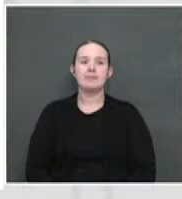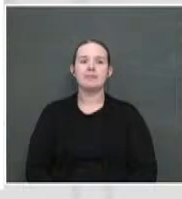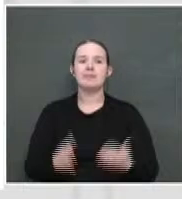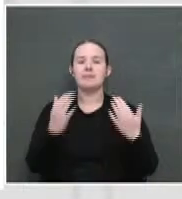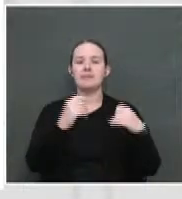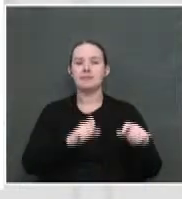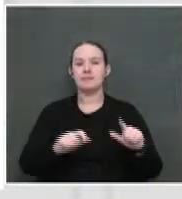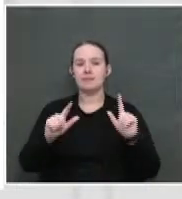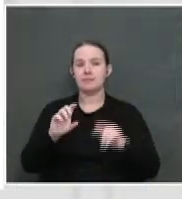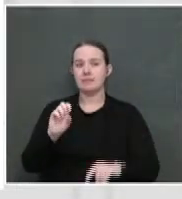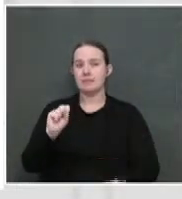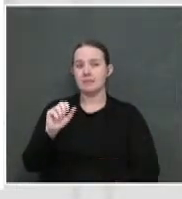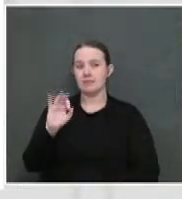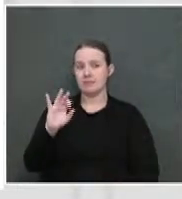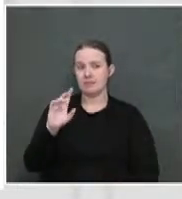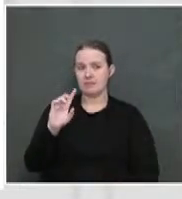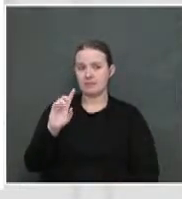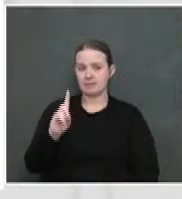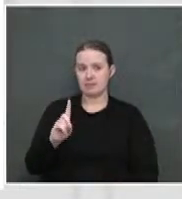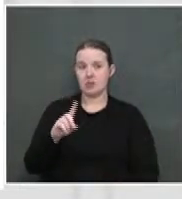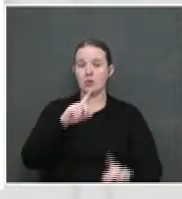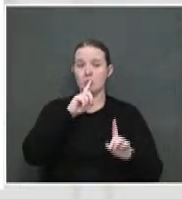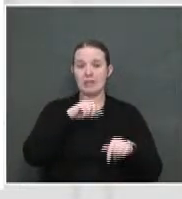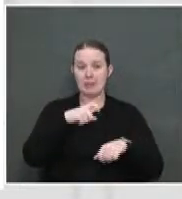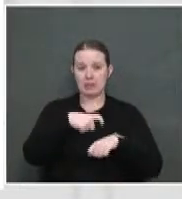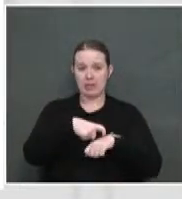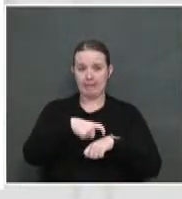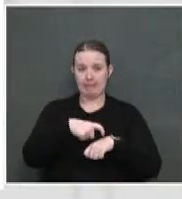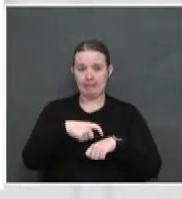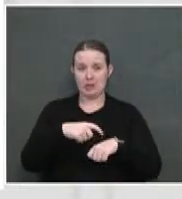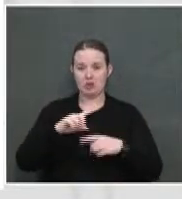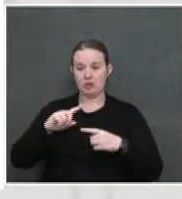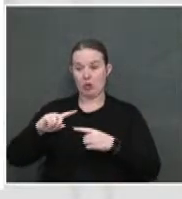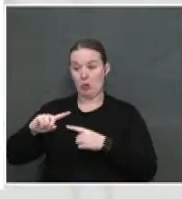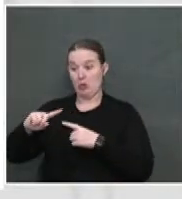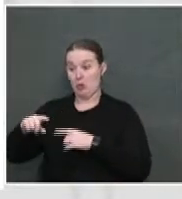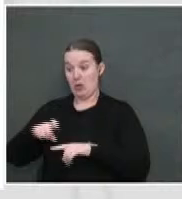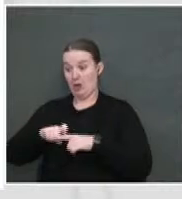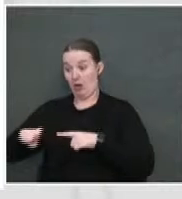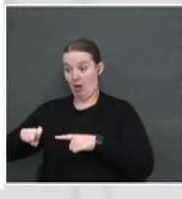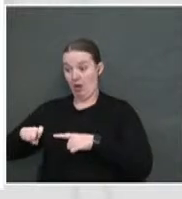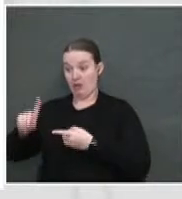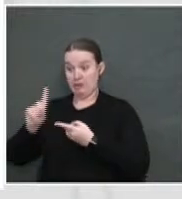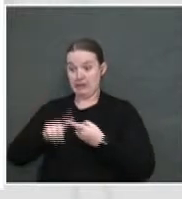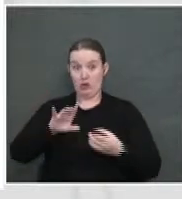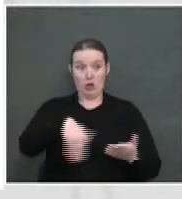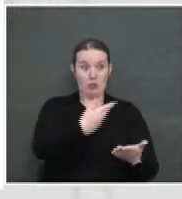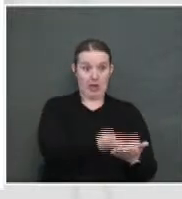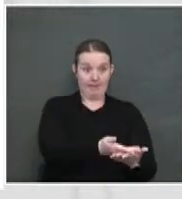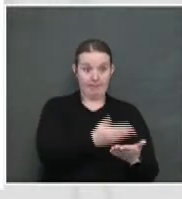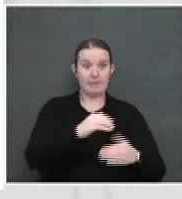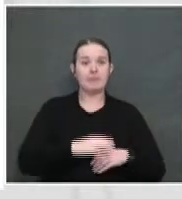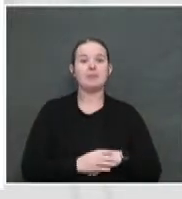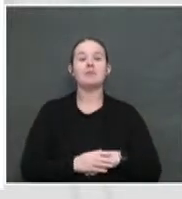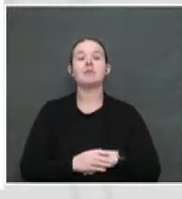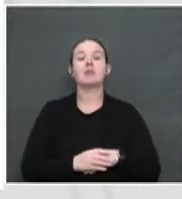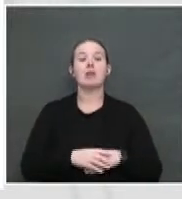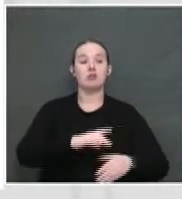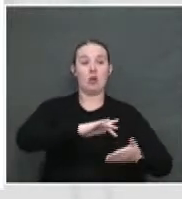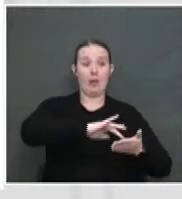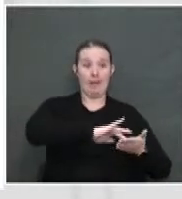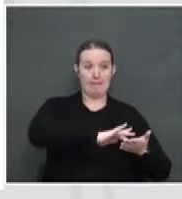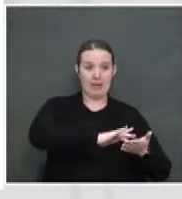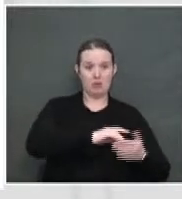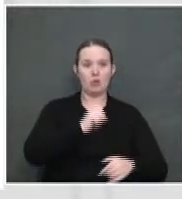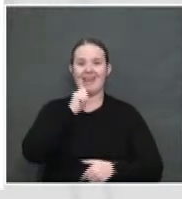Next slide is SAFD response times. So this is one of our key performance metrics. This slide compares our medical